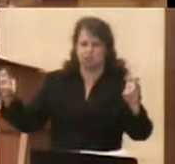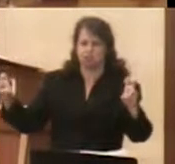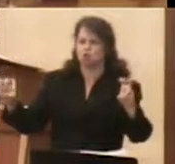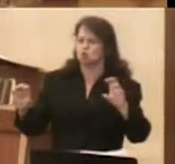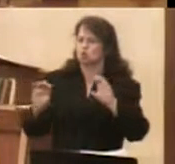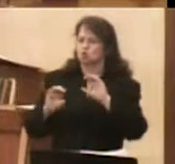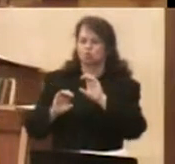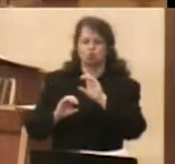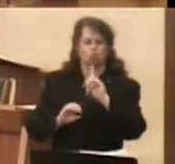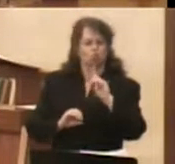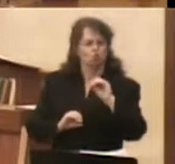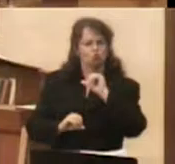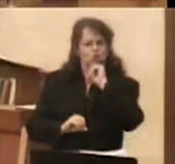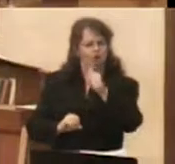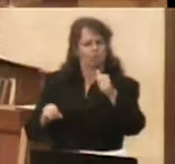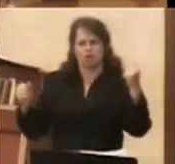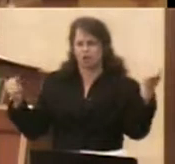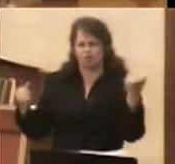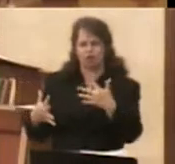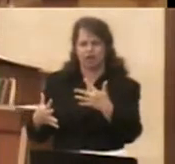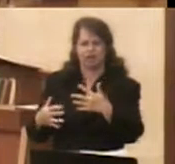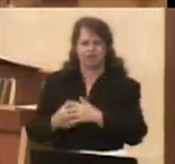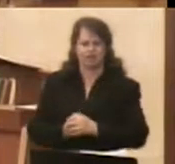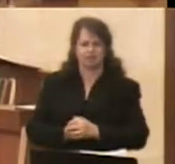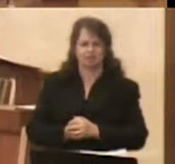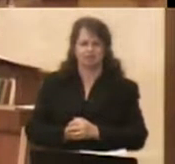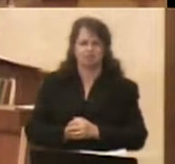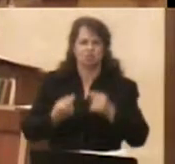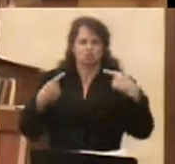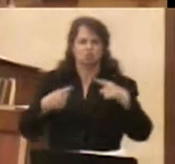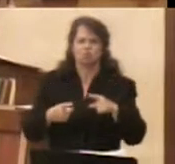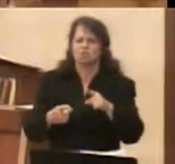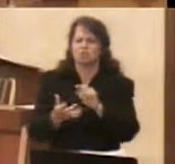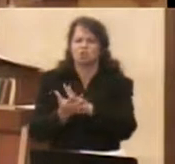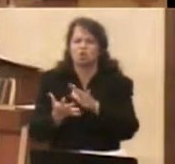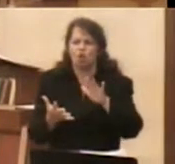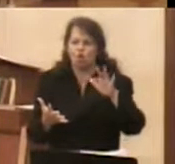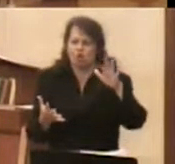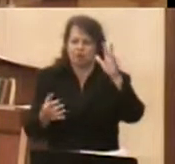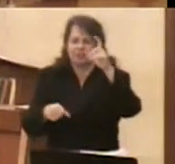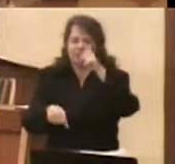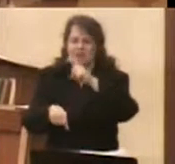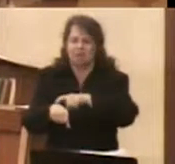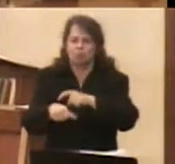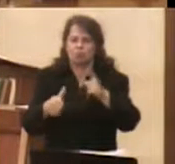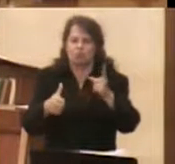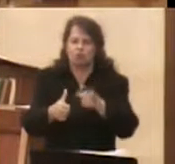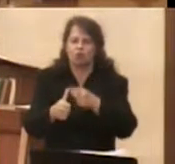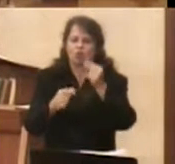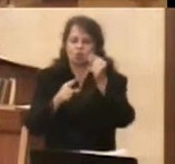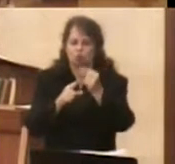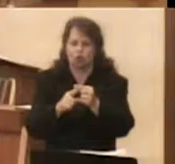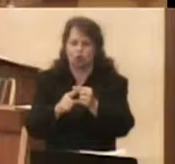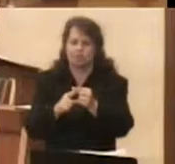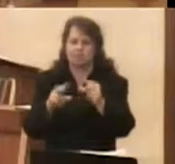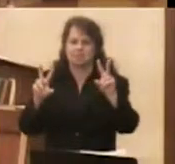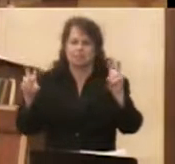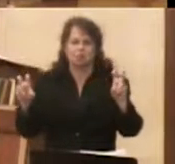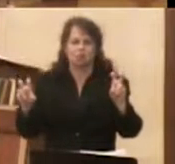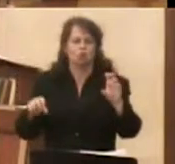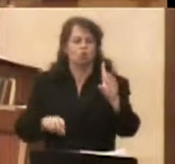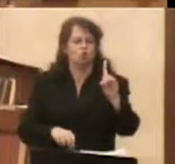afraid." Even in this glorious moment, the first word spoken is, "Do not